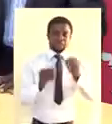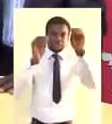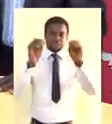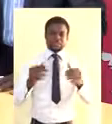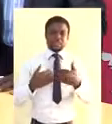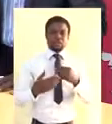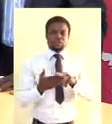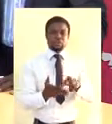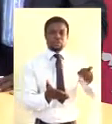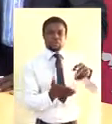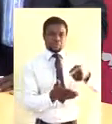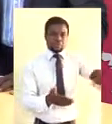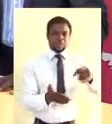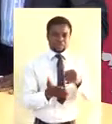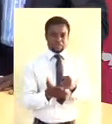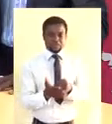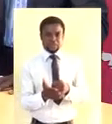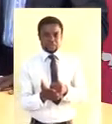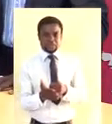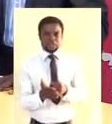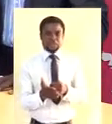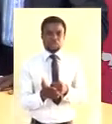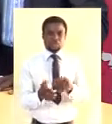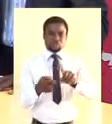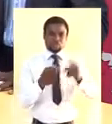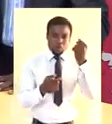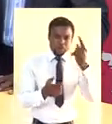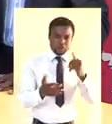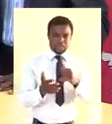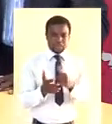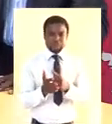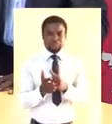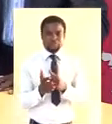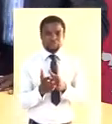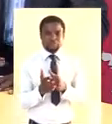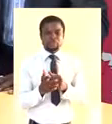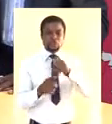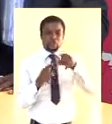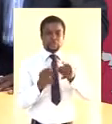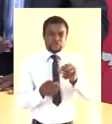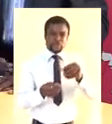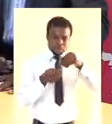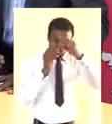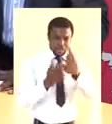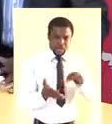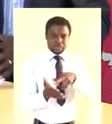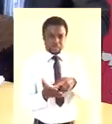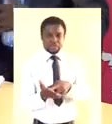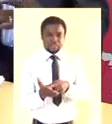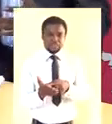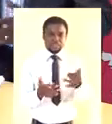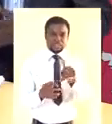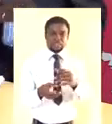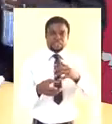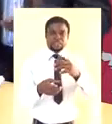take record. And even we question students to understand if truly they've done well in the reading culture. And at the